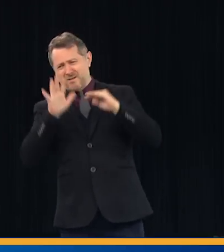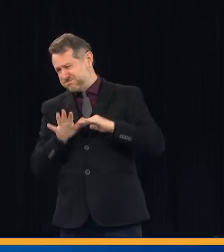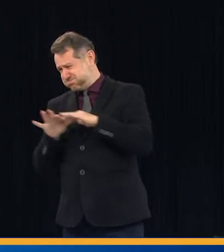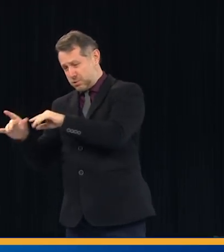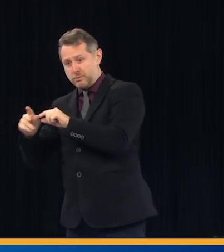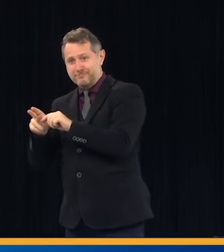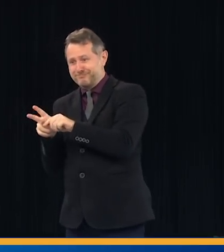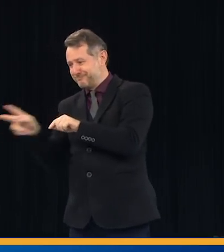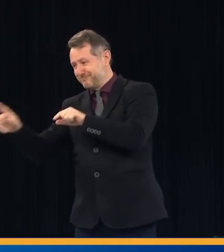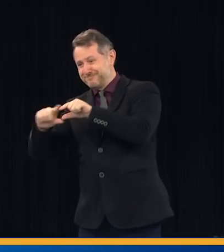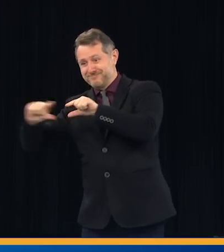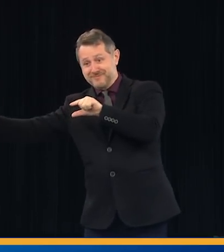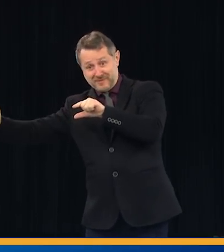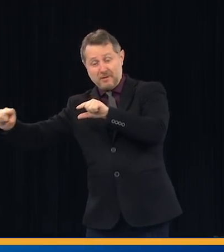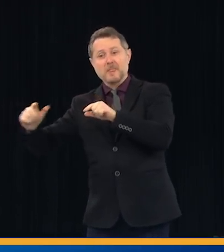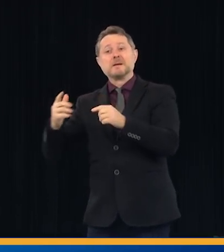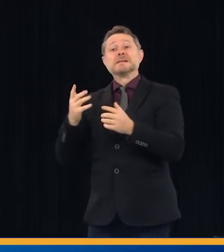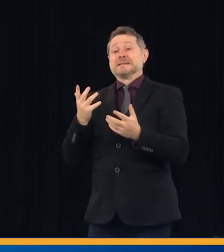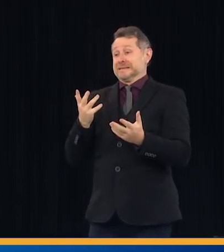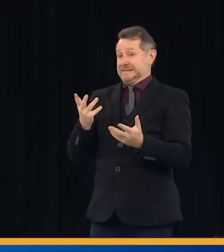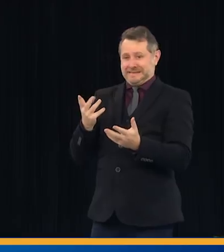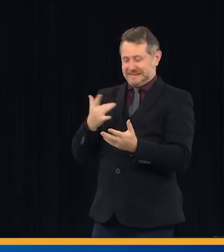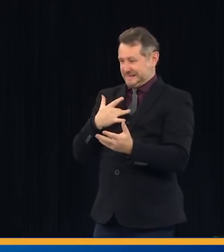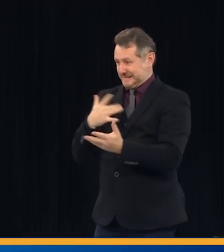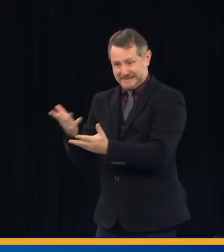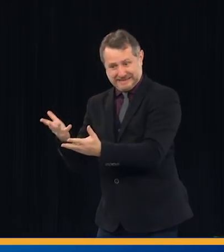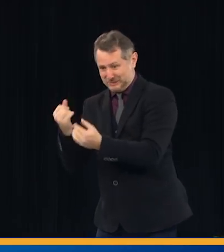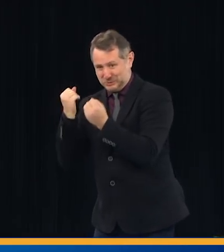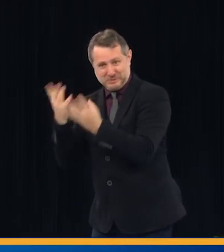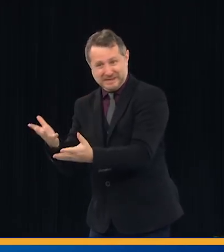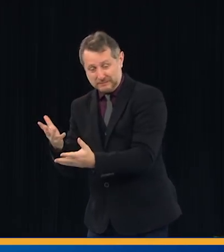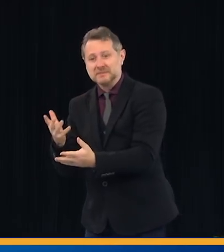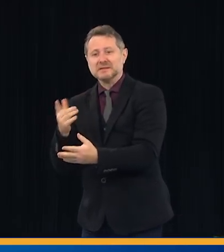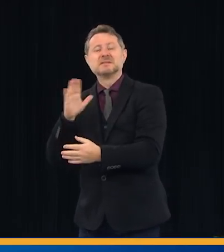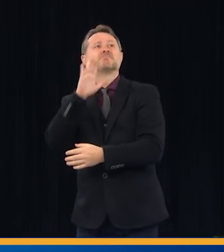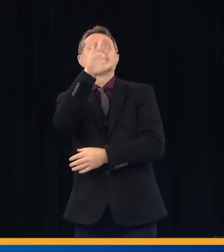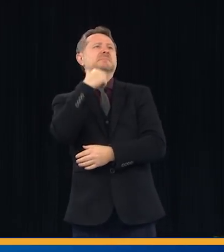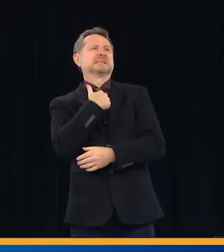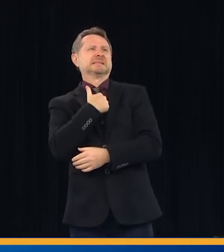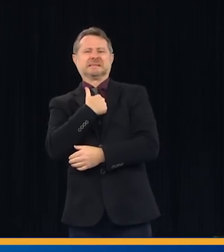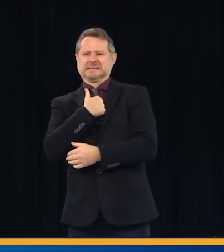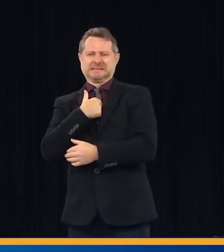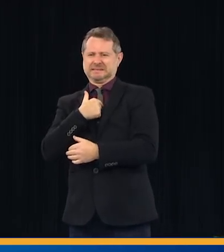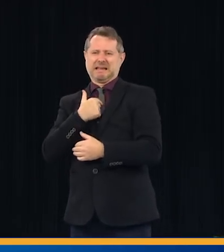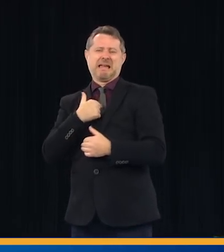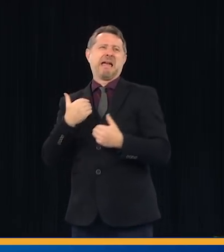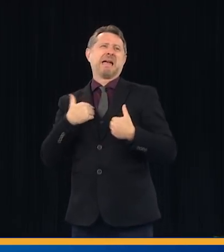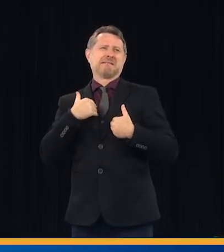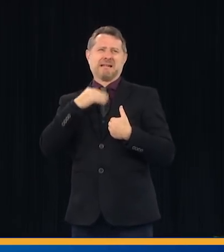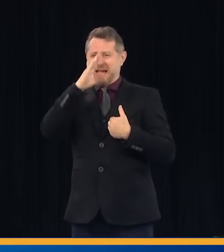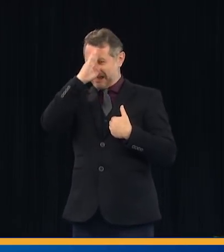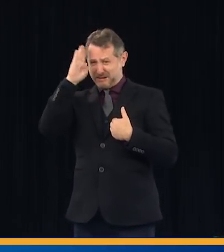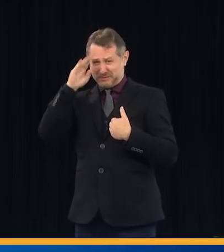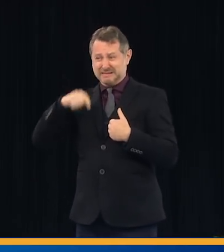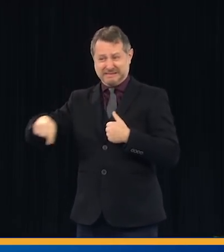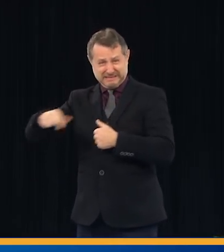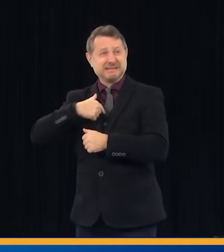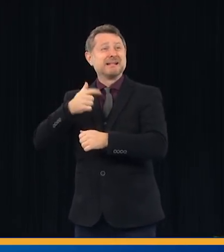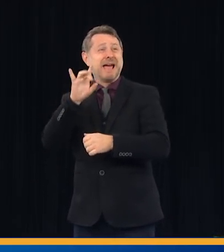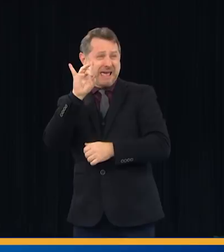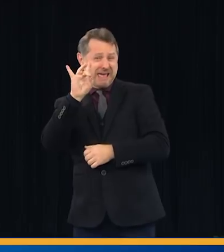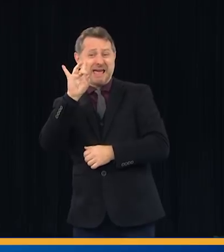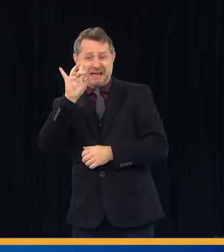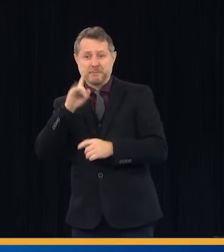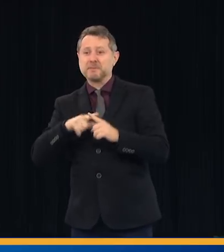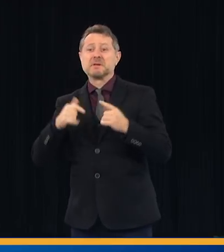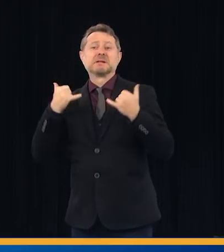and the Long Island health system says to me, look, we have 8 hospitals. We have allocated everything we